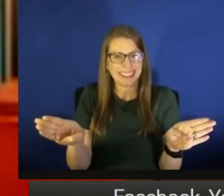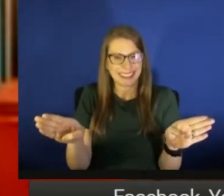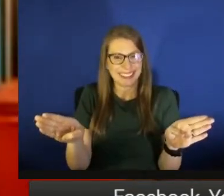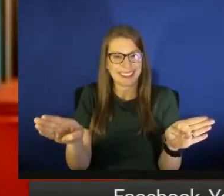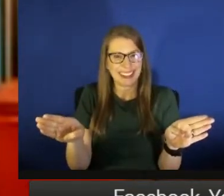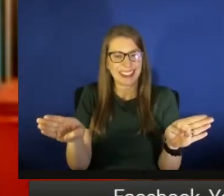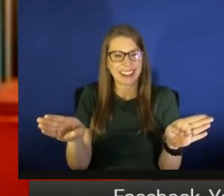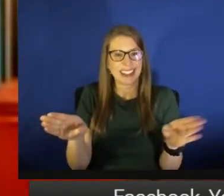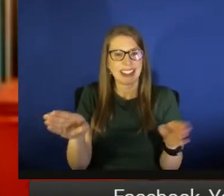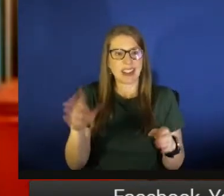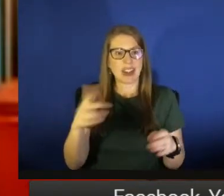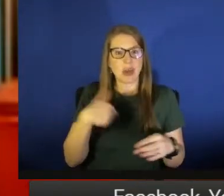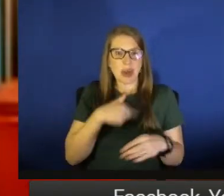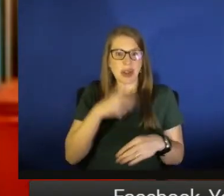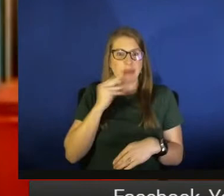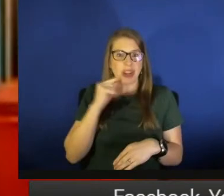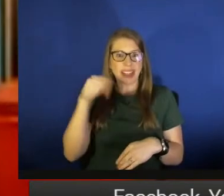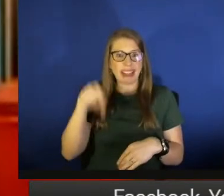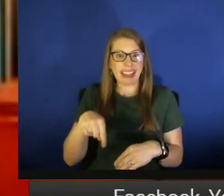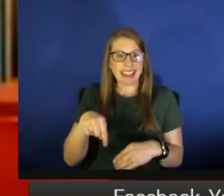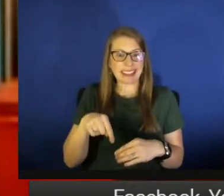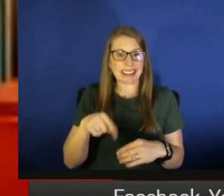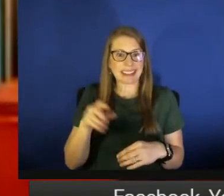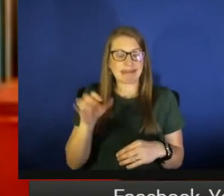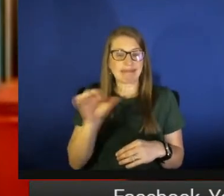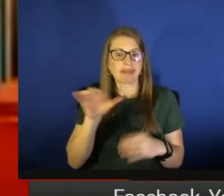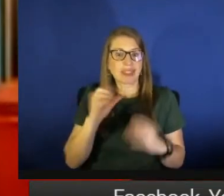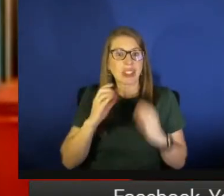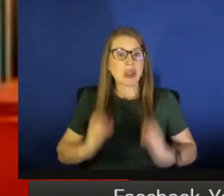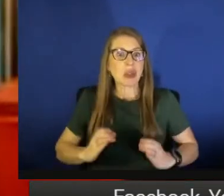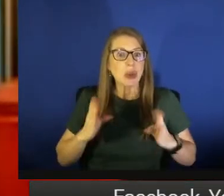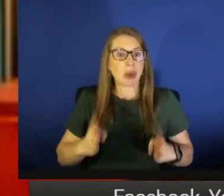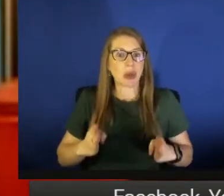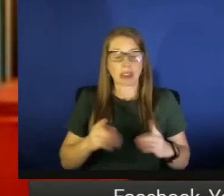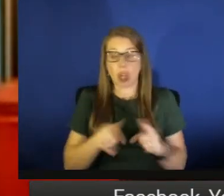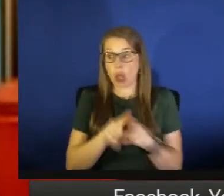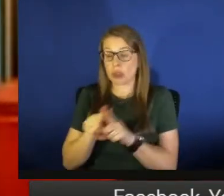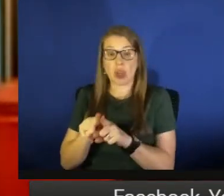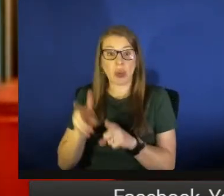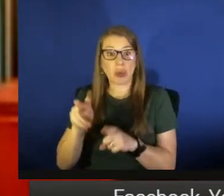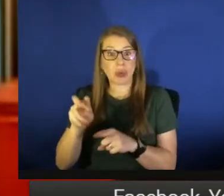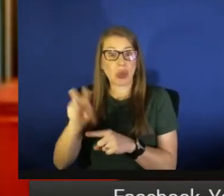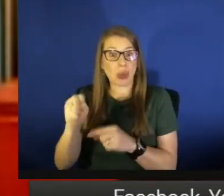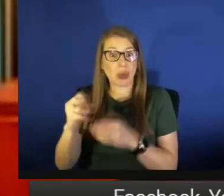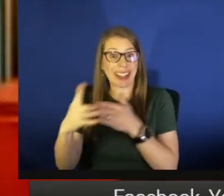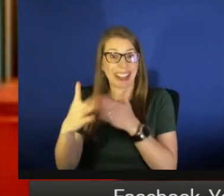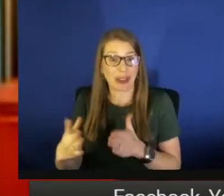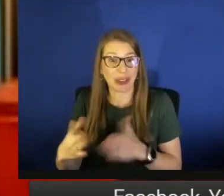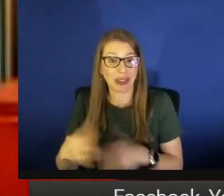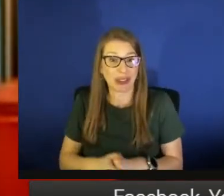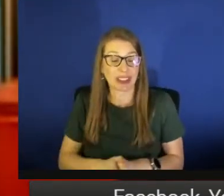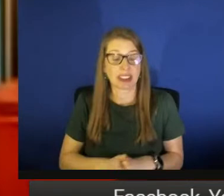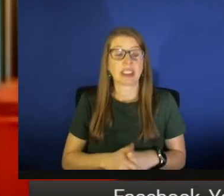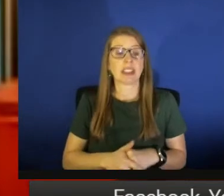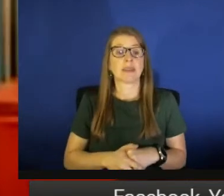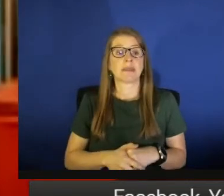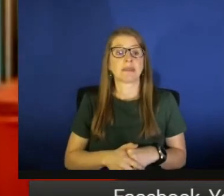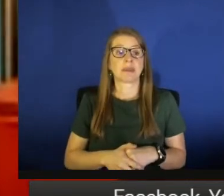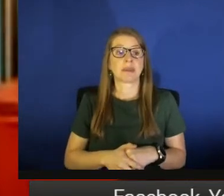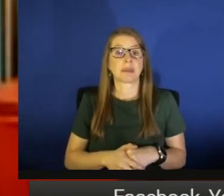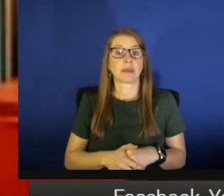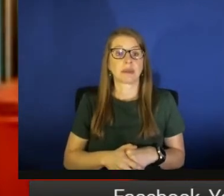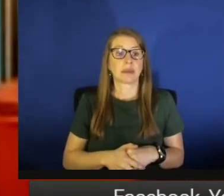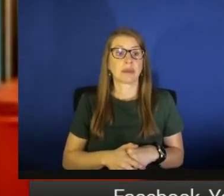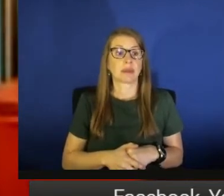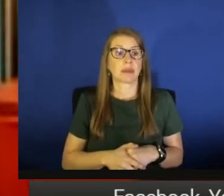as consumers as well as news leaders. I think, there was